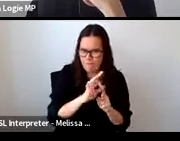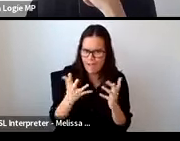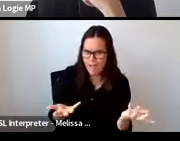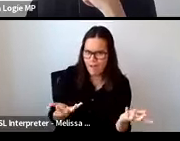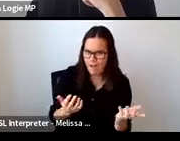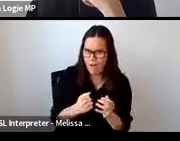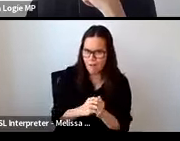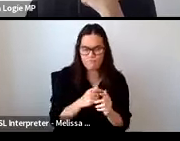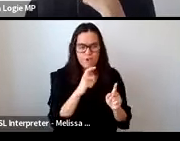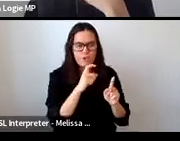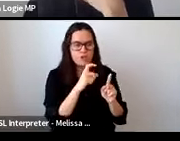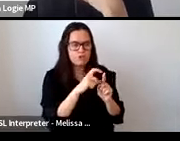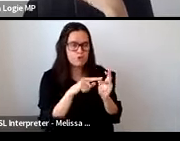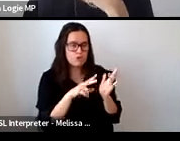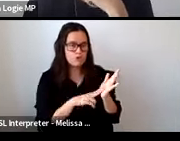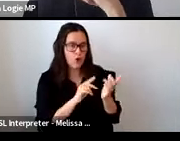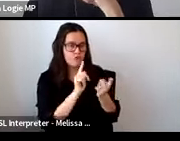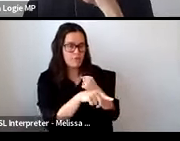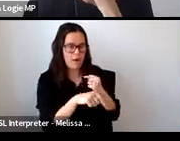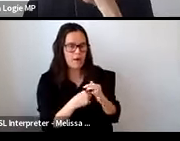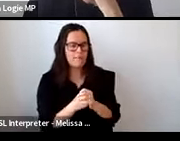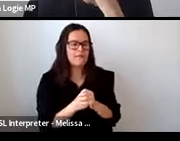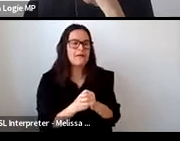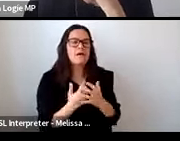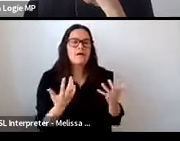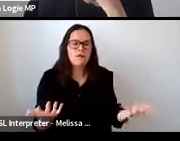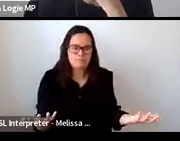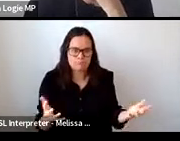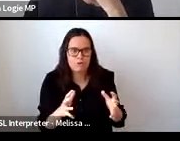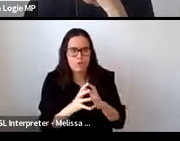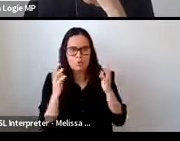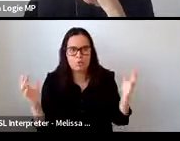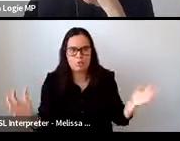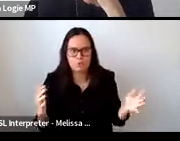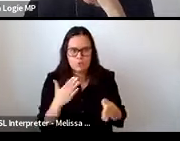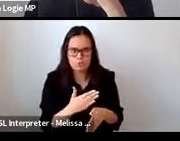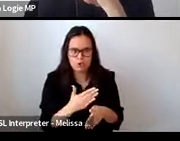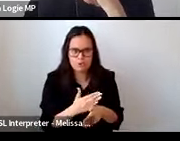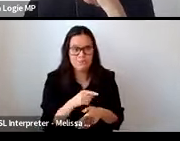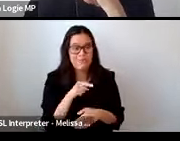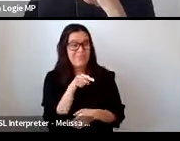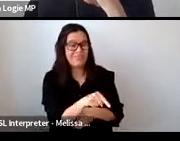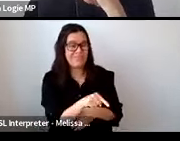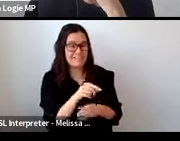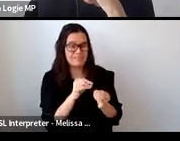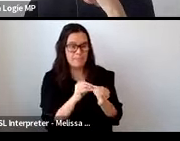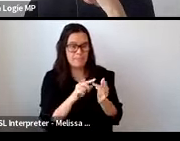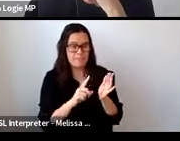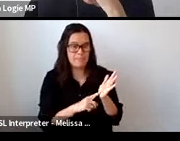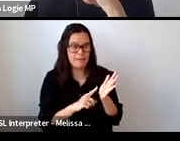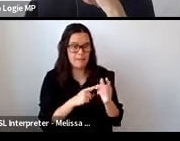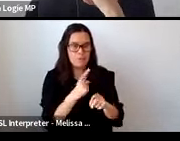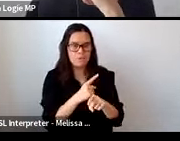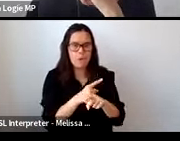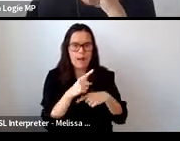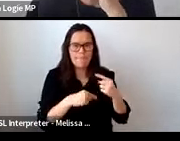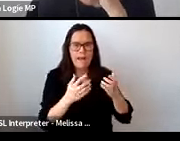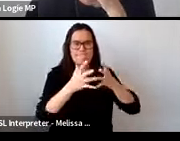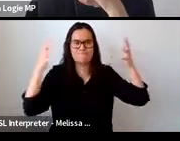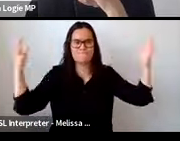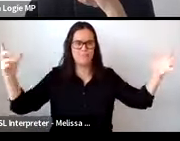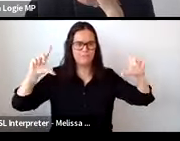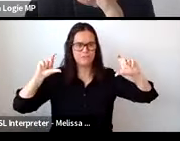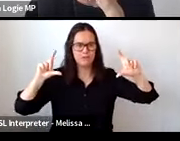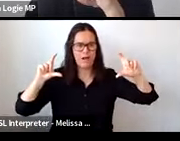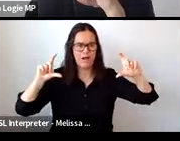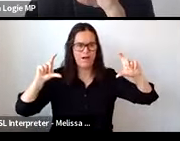huge journey. The bill signals a huge journey, and that has to be broken down, and